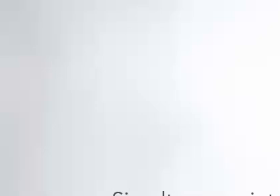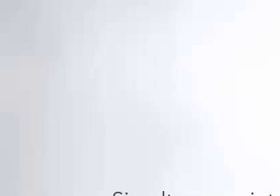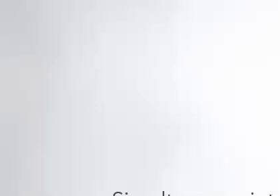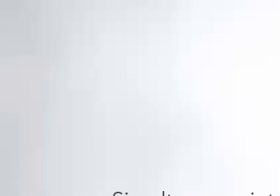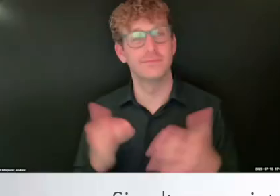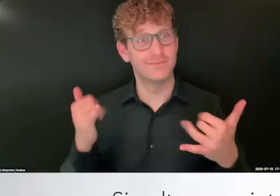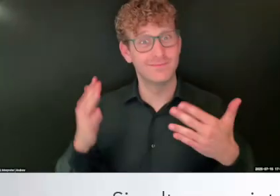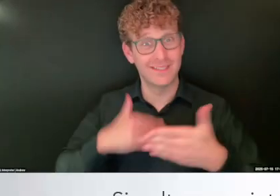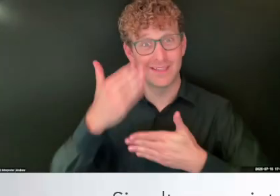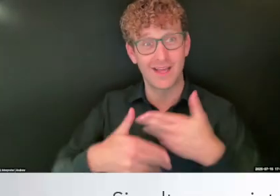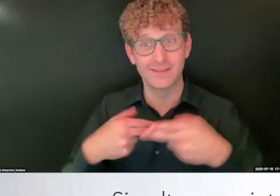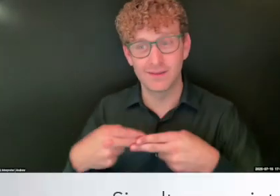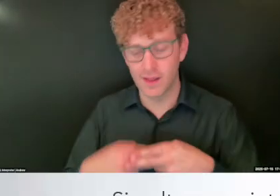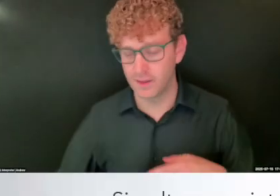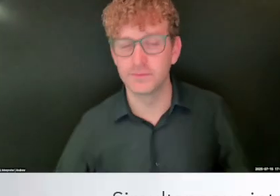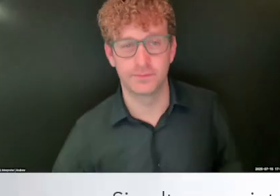slide, please.